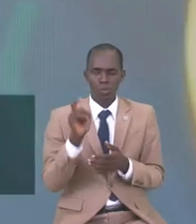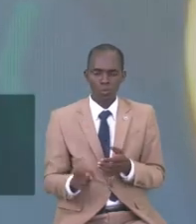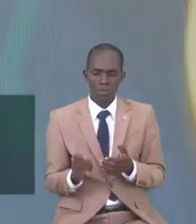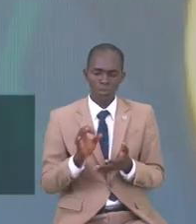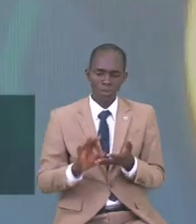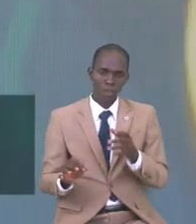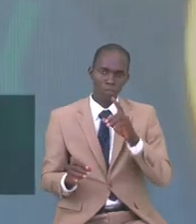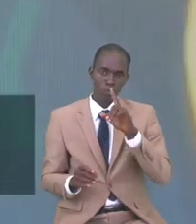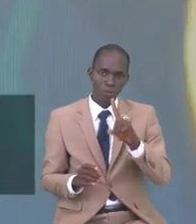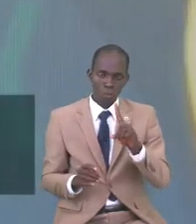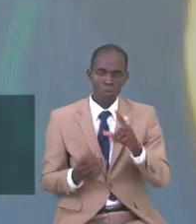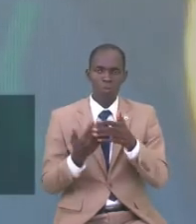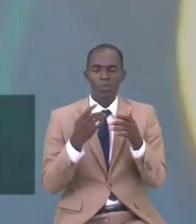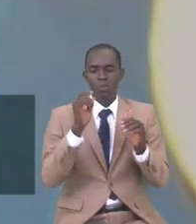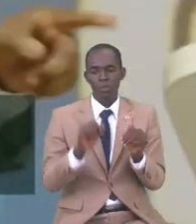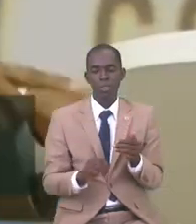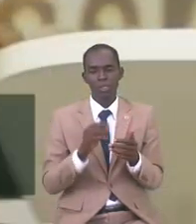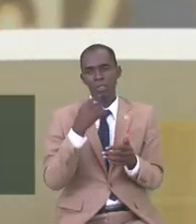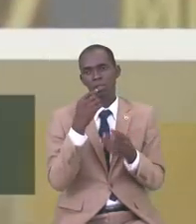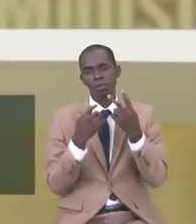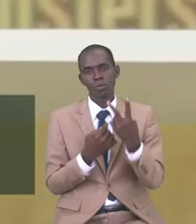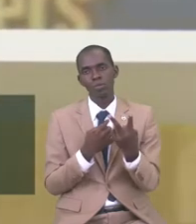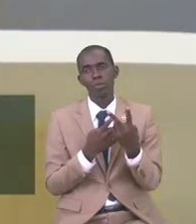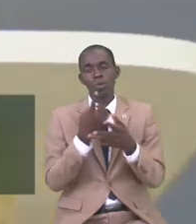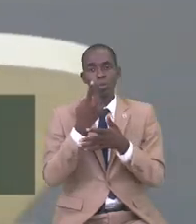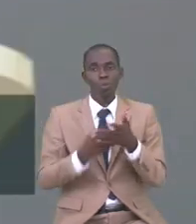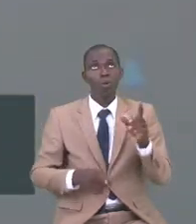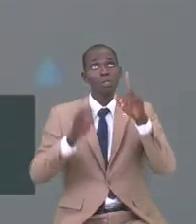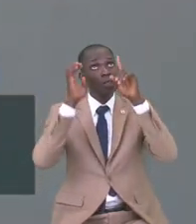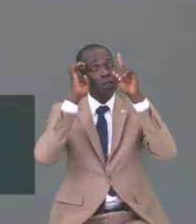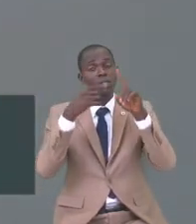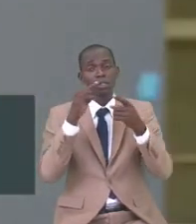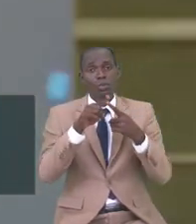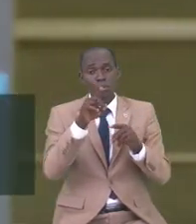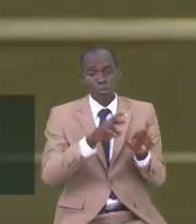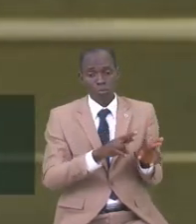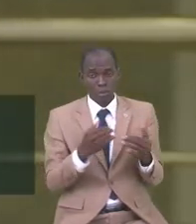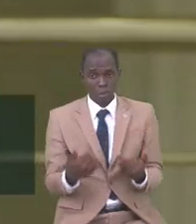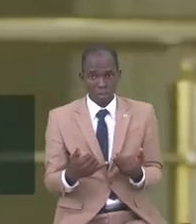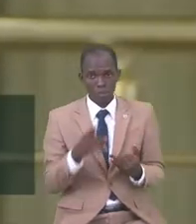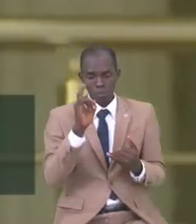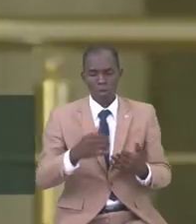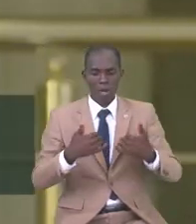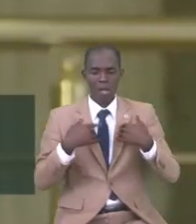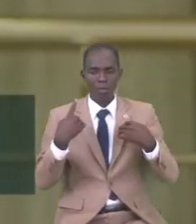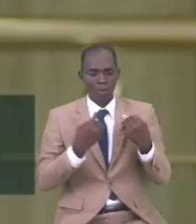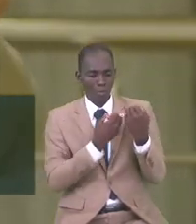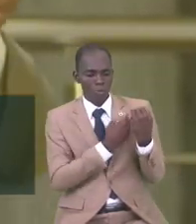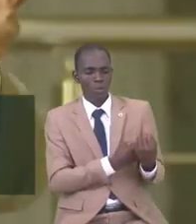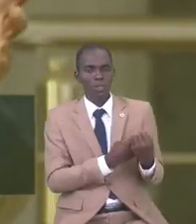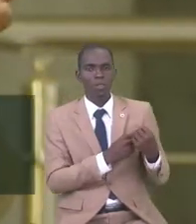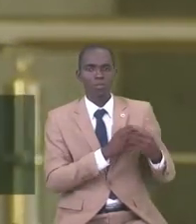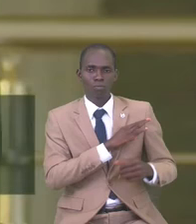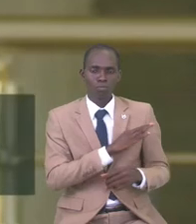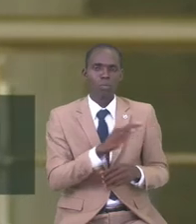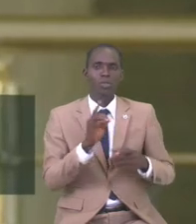one before you count two. What he has said to you already, you must have the boldness and the courage to